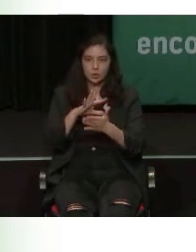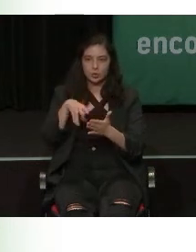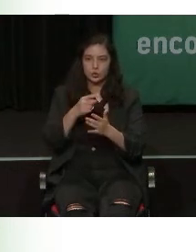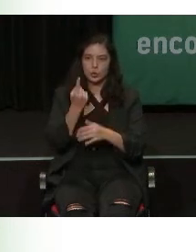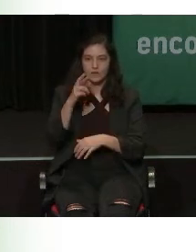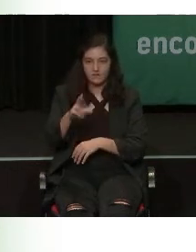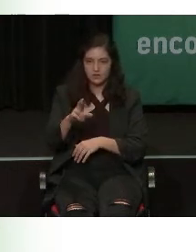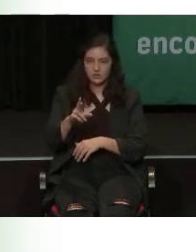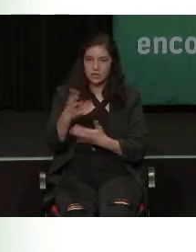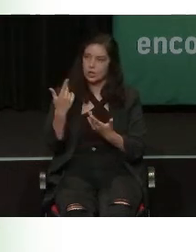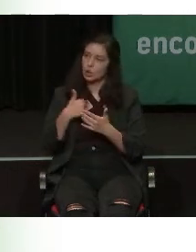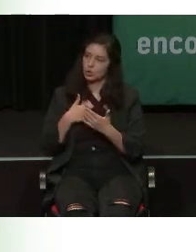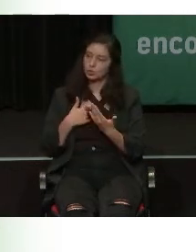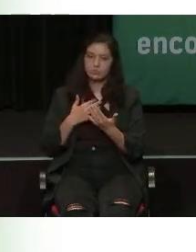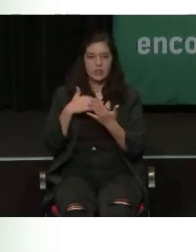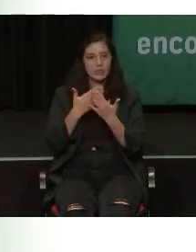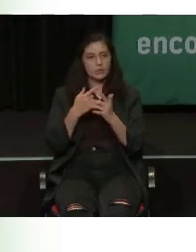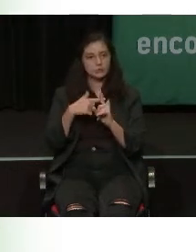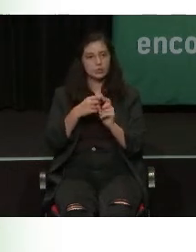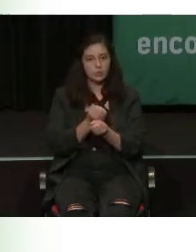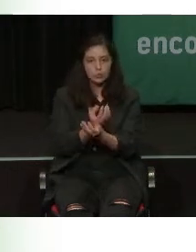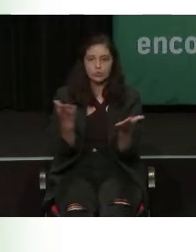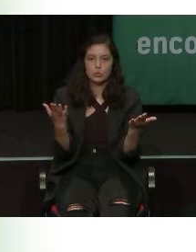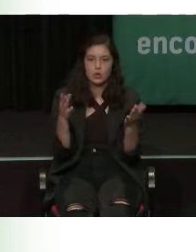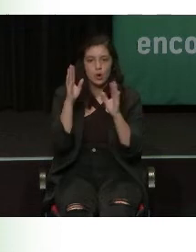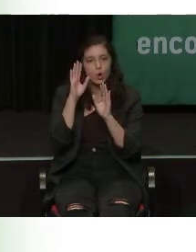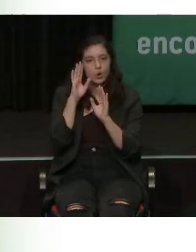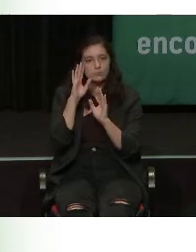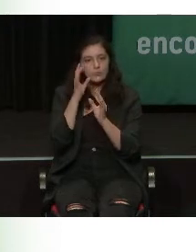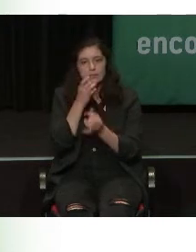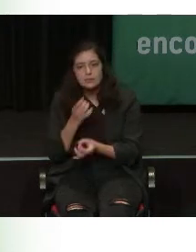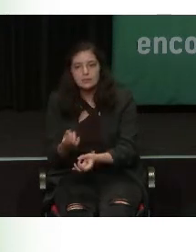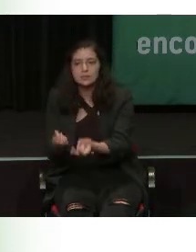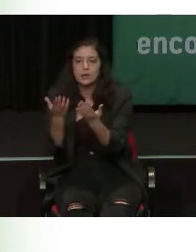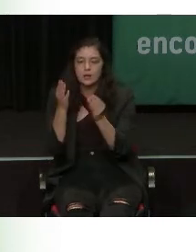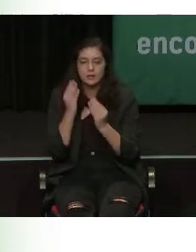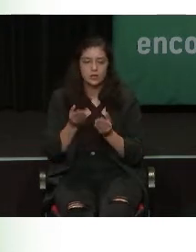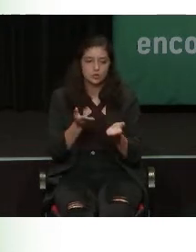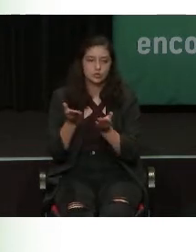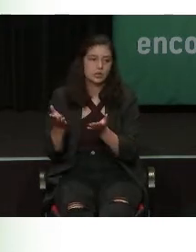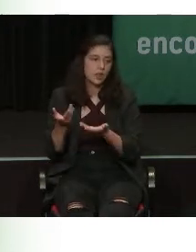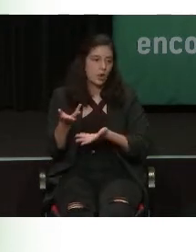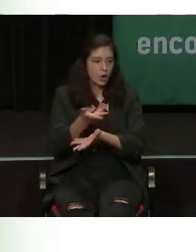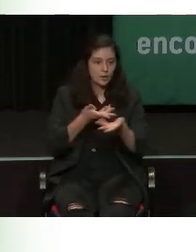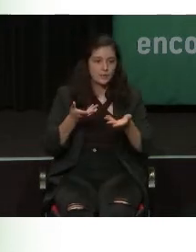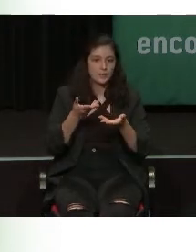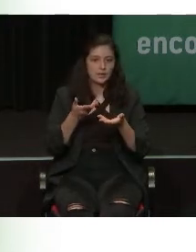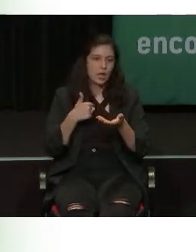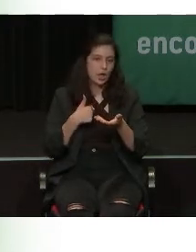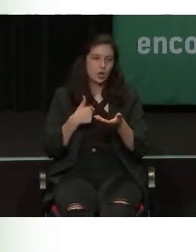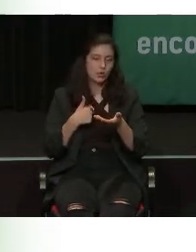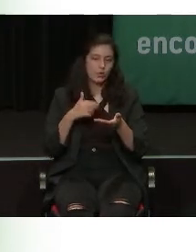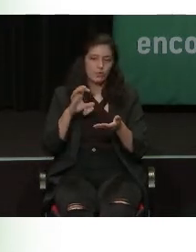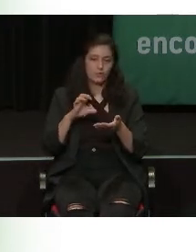once. Any good I can do, or any kindness that I can show, let me do now, for I shall not pass this